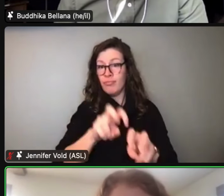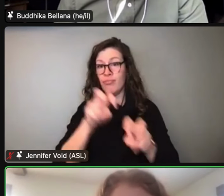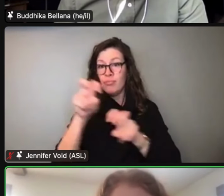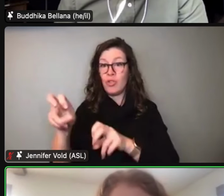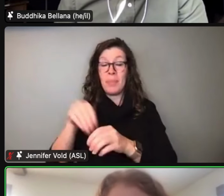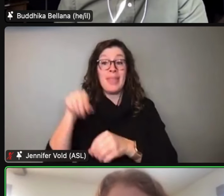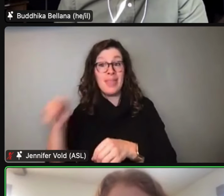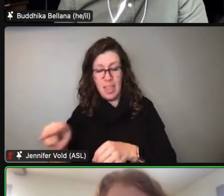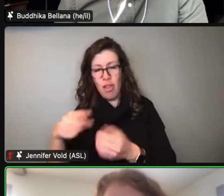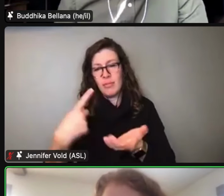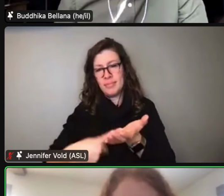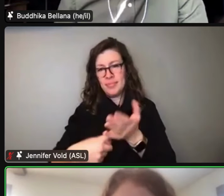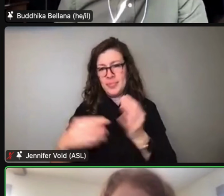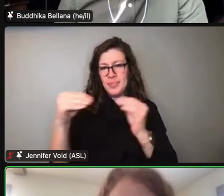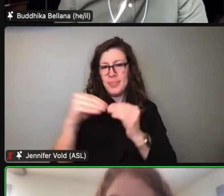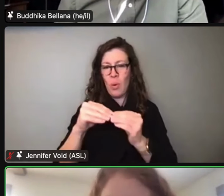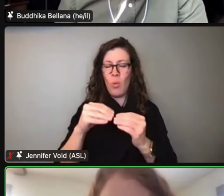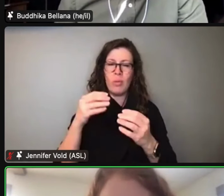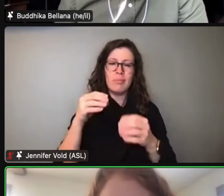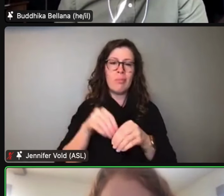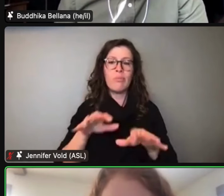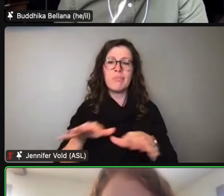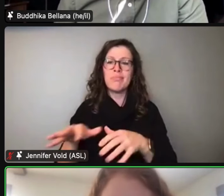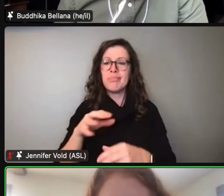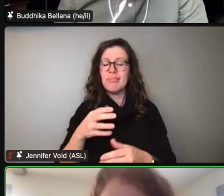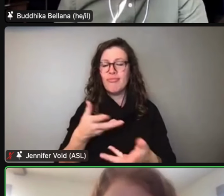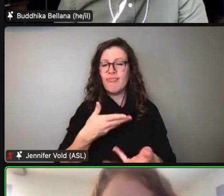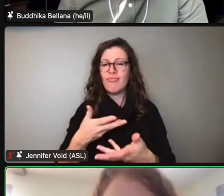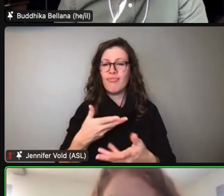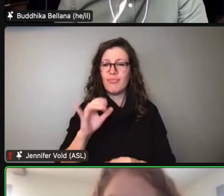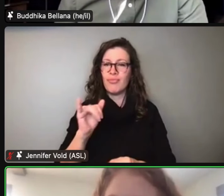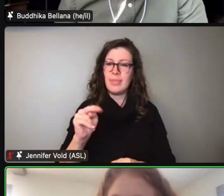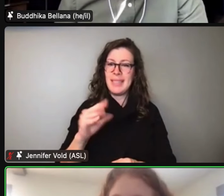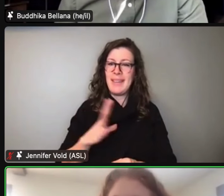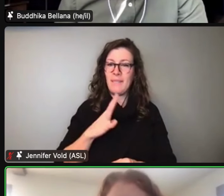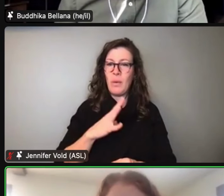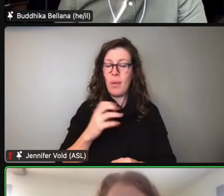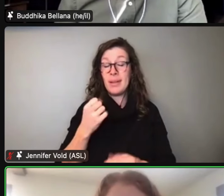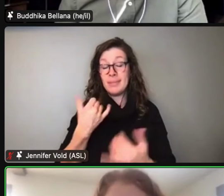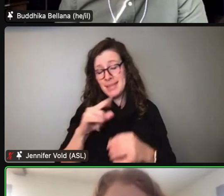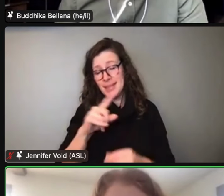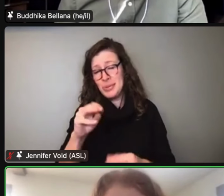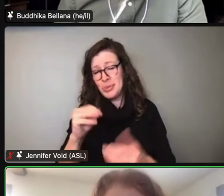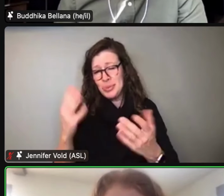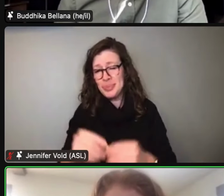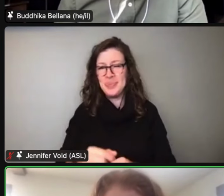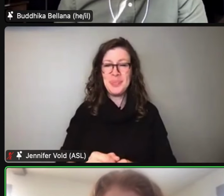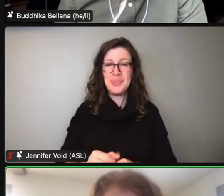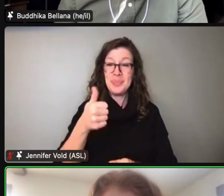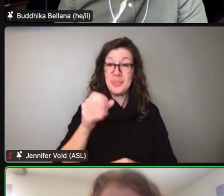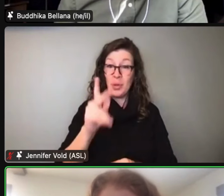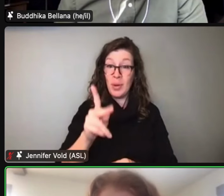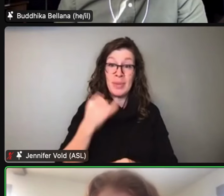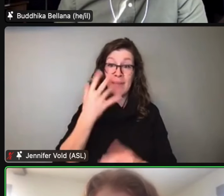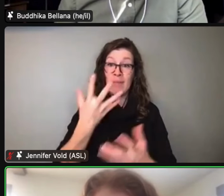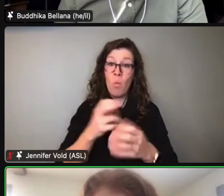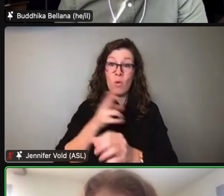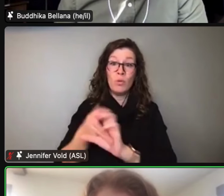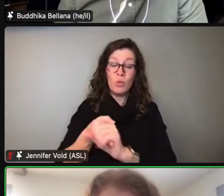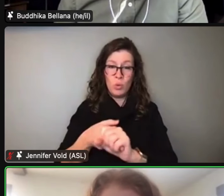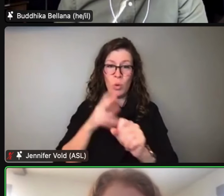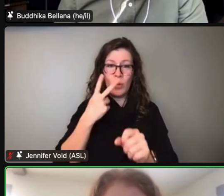more questions in a more informal, still Zoom setting. So I'll just post that here. Oh,